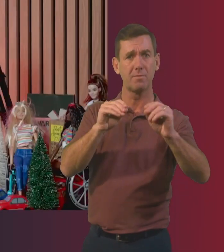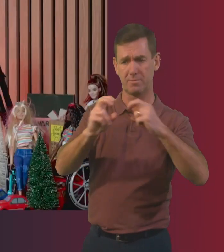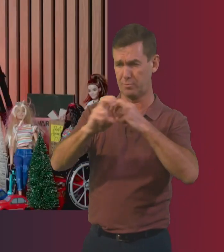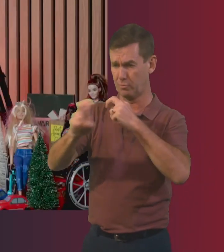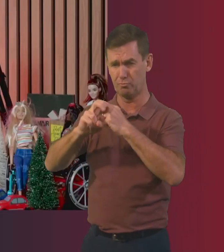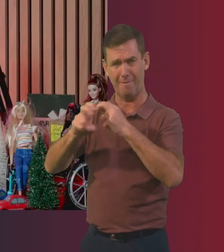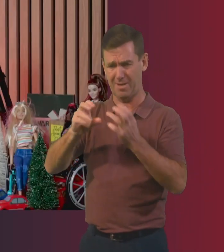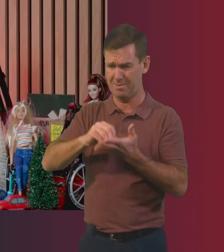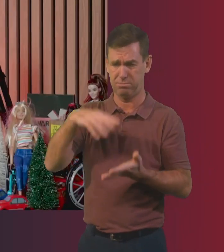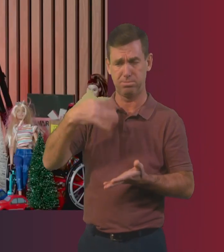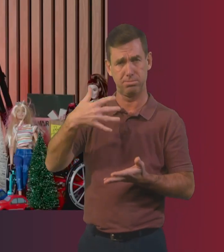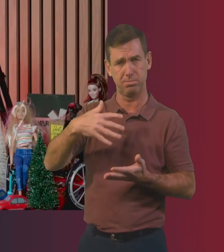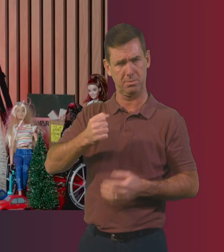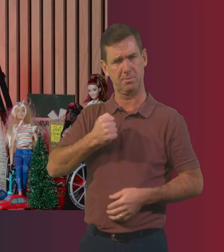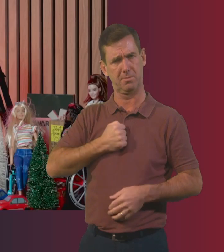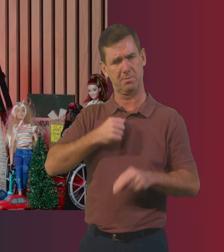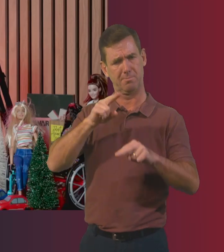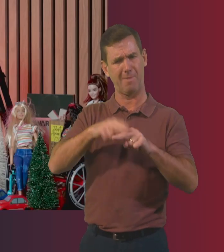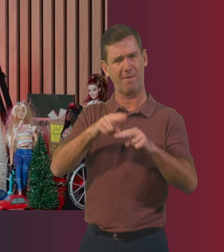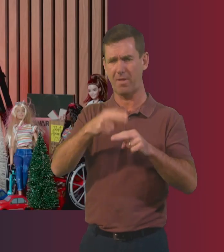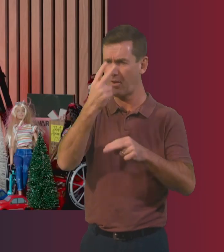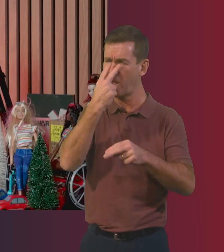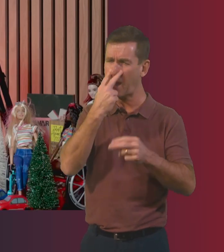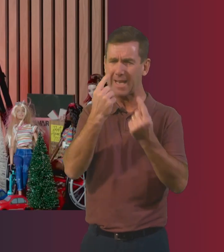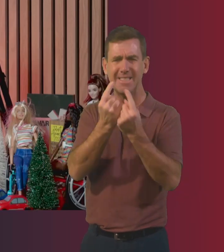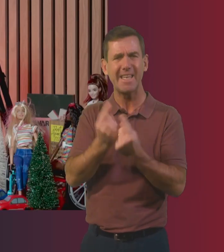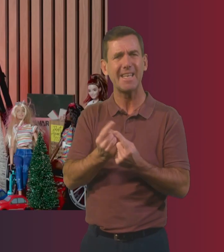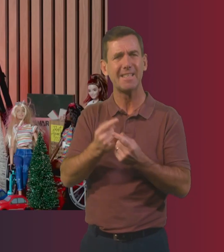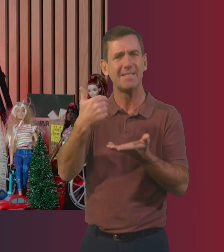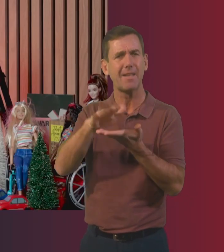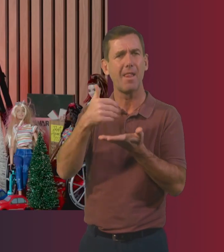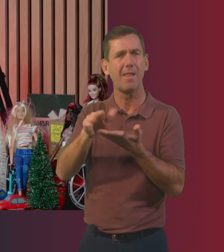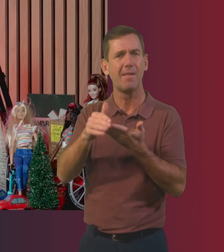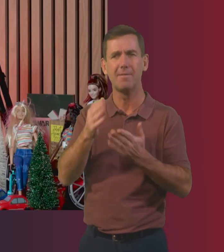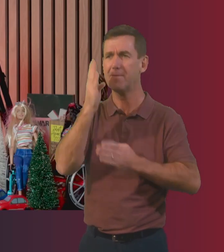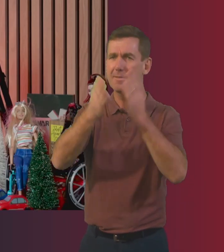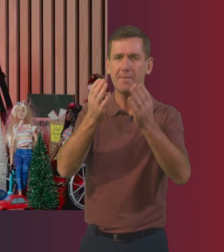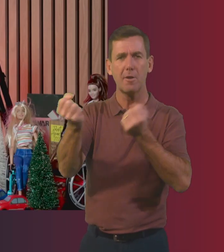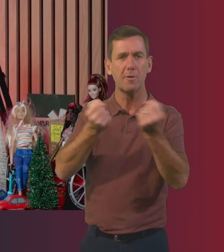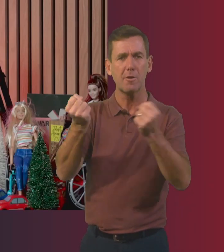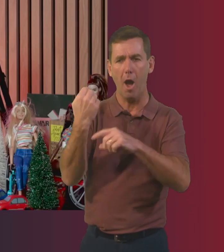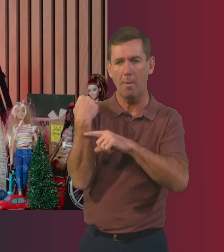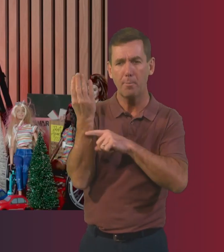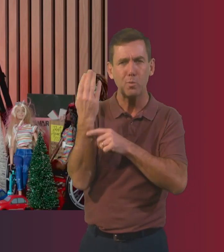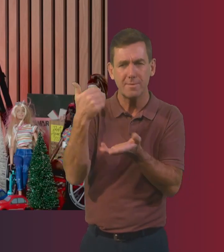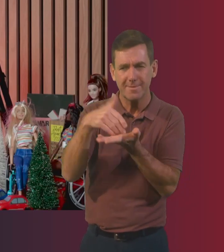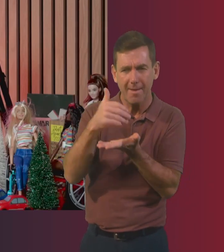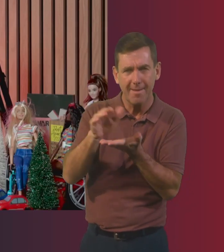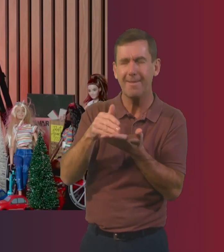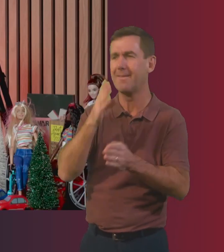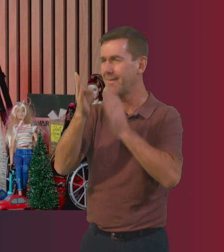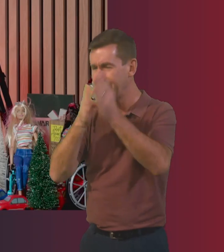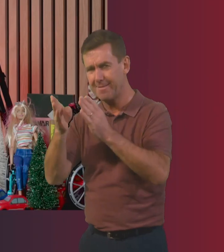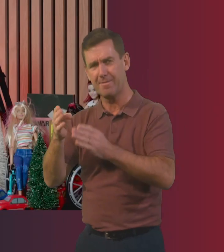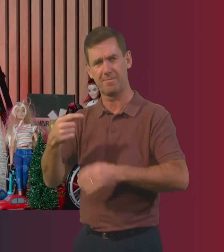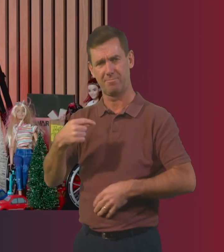antiques dealer, so I grew up always going to antique stalls or car boots. So I love that. I think it's great. And I have actually